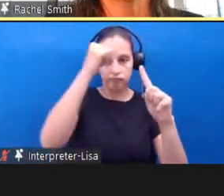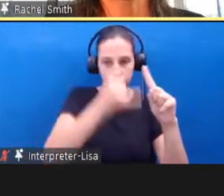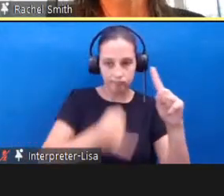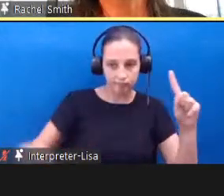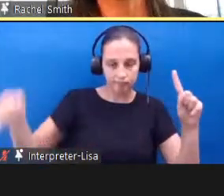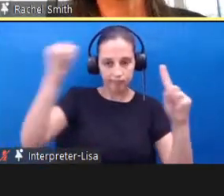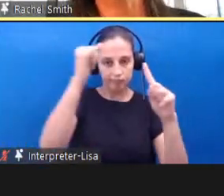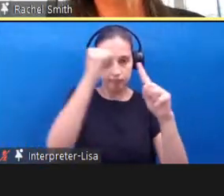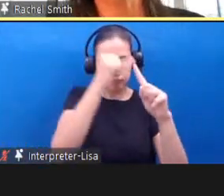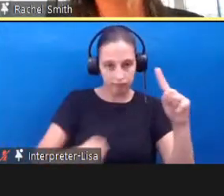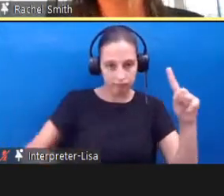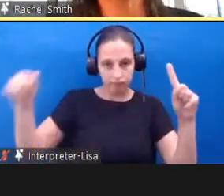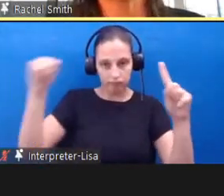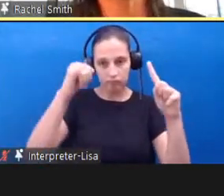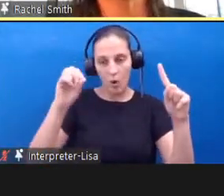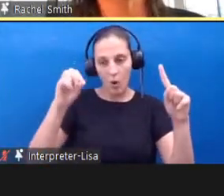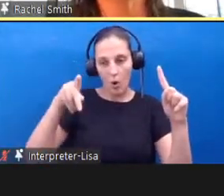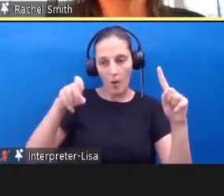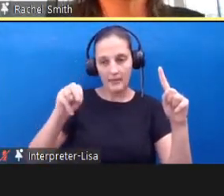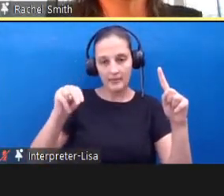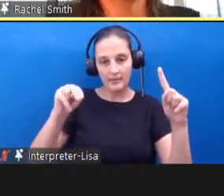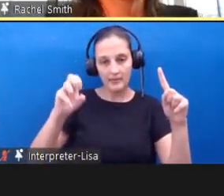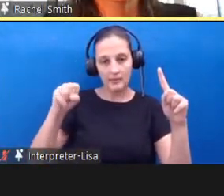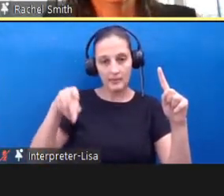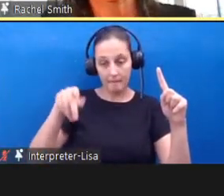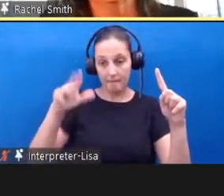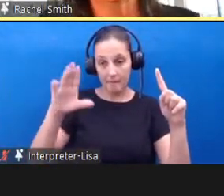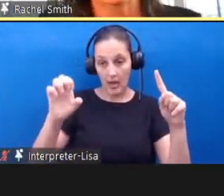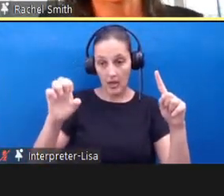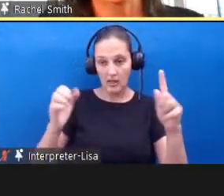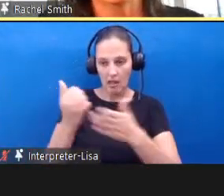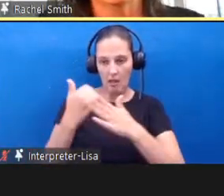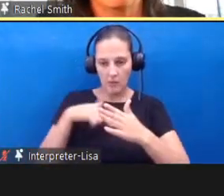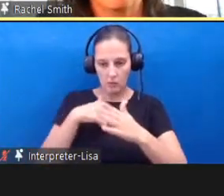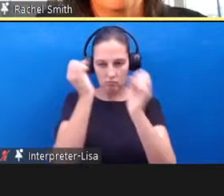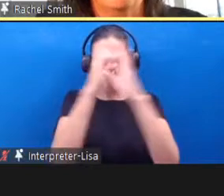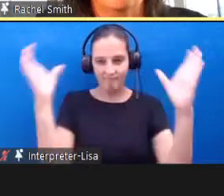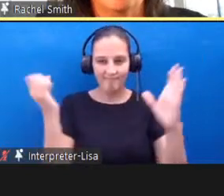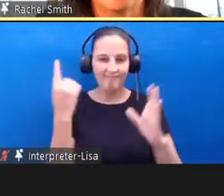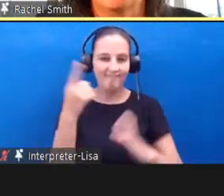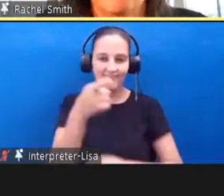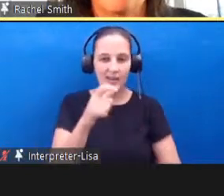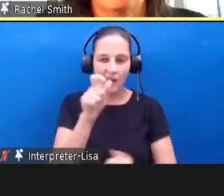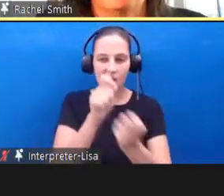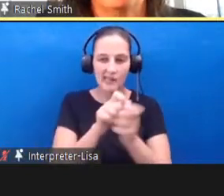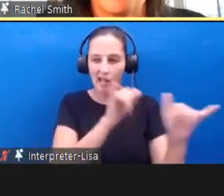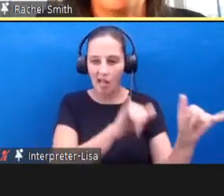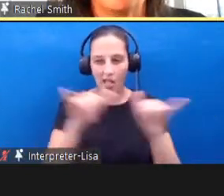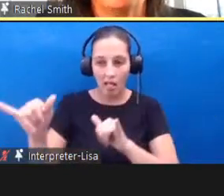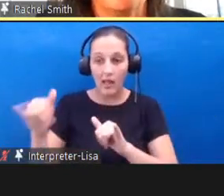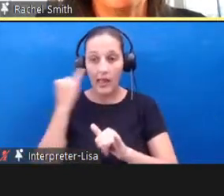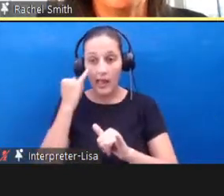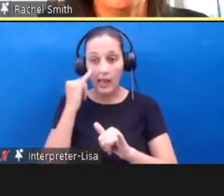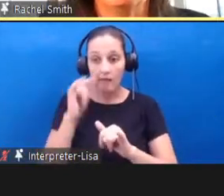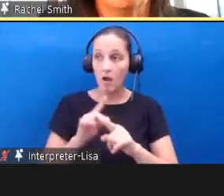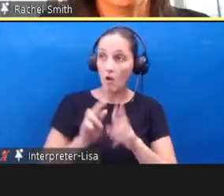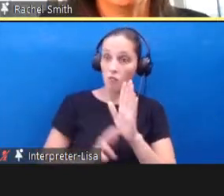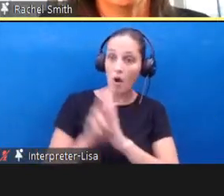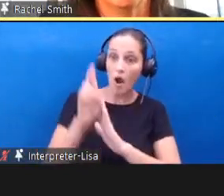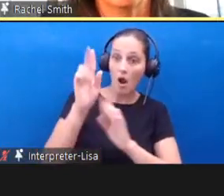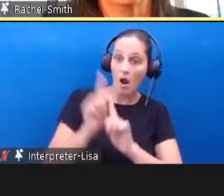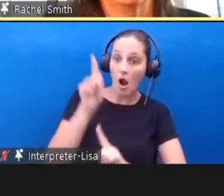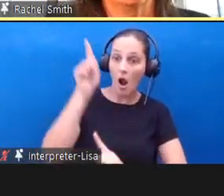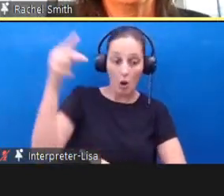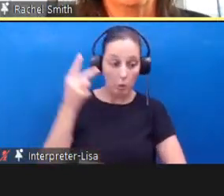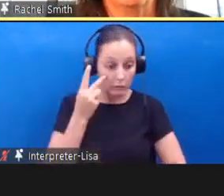We are helped with OpenSpace in visualizing these. Of course, they don't look like this. You wouldn't see a line if you flew out to space, but we can measure